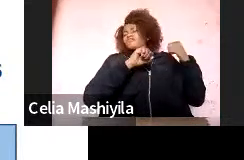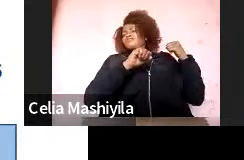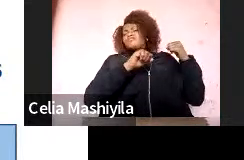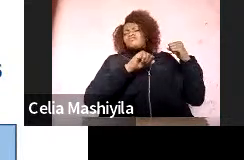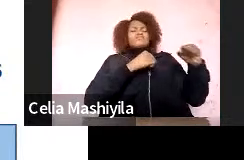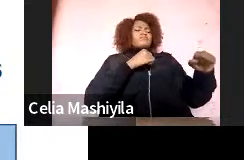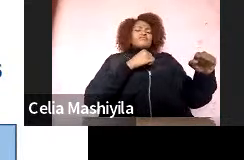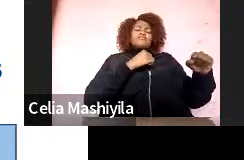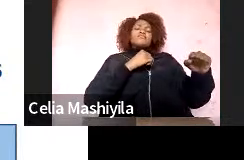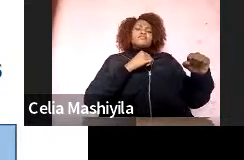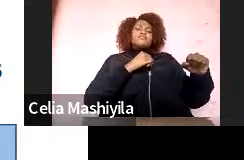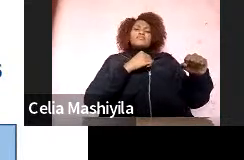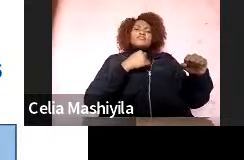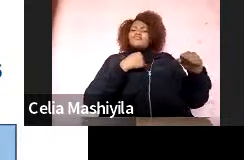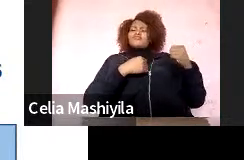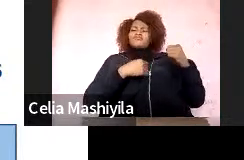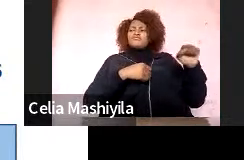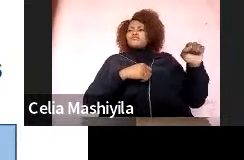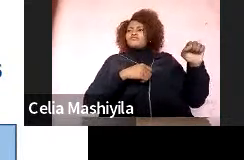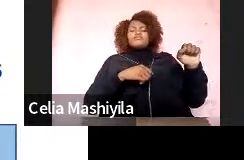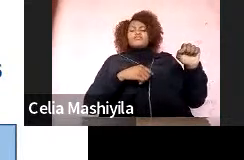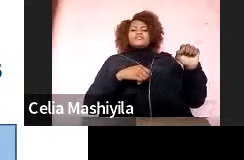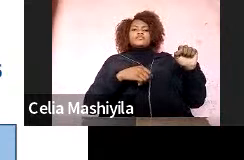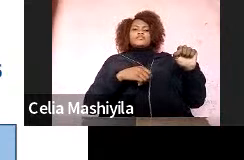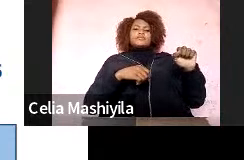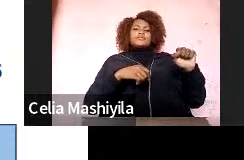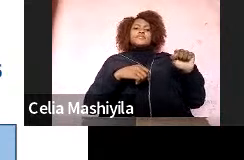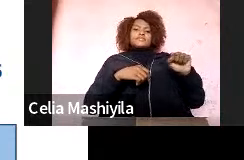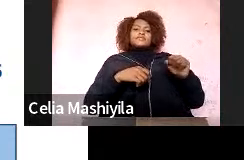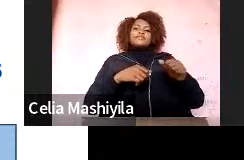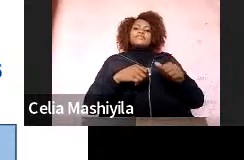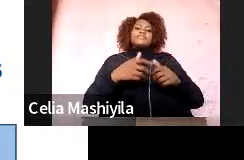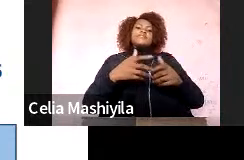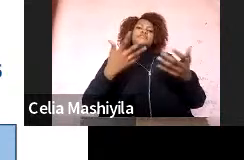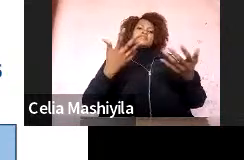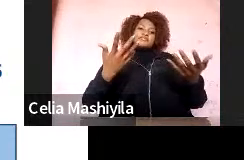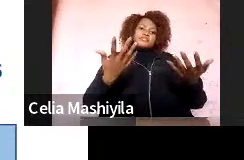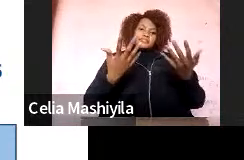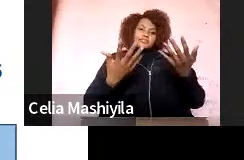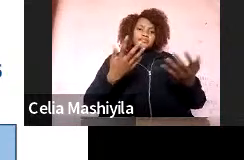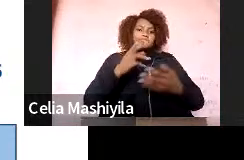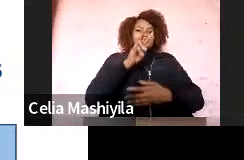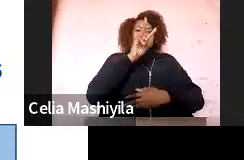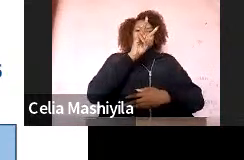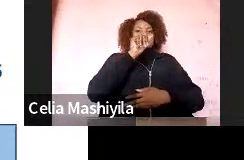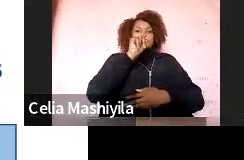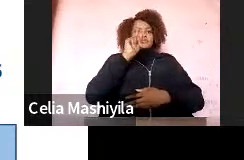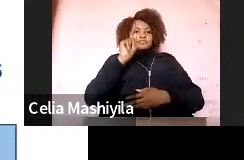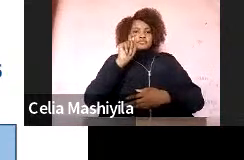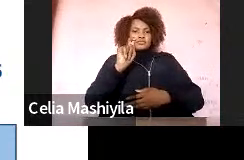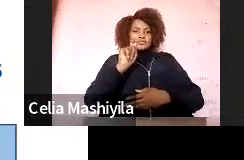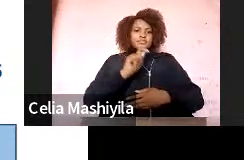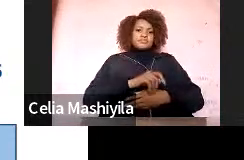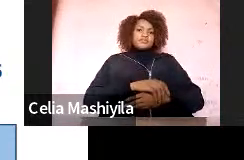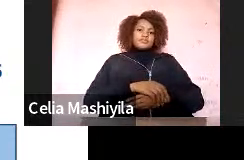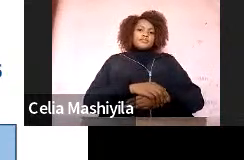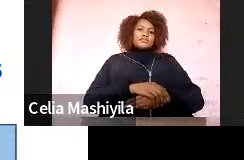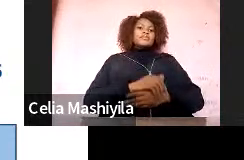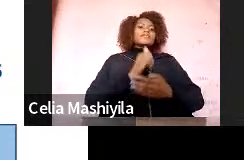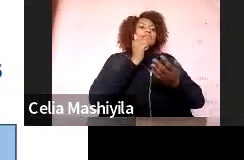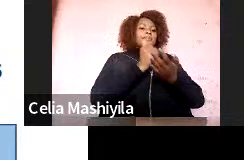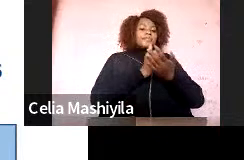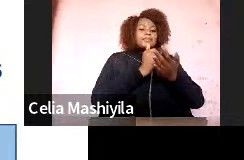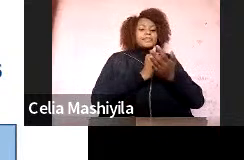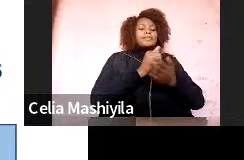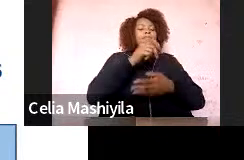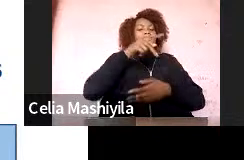you disagree with that outcome, either it's part of VET, then you are supposed then to follow the process because